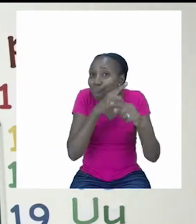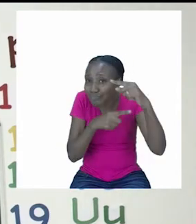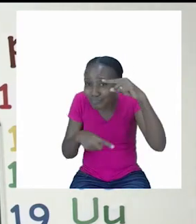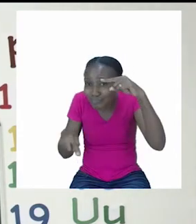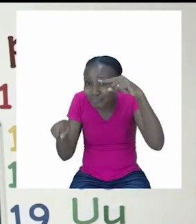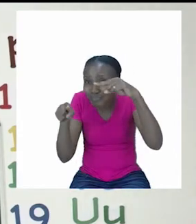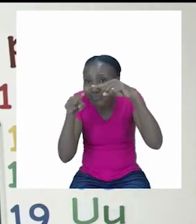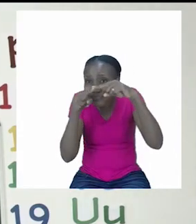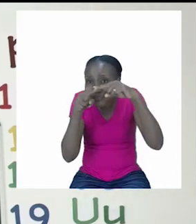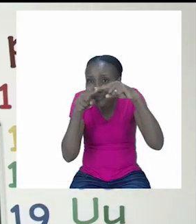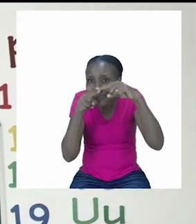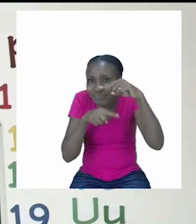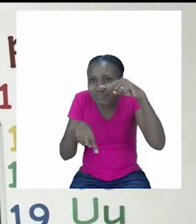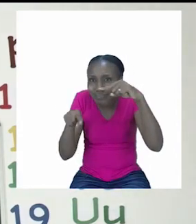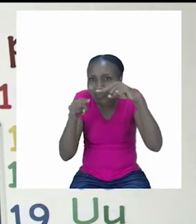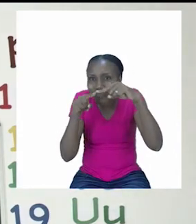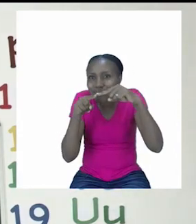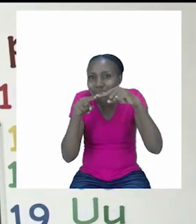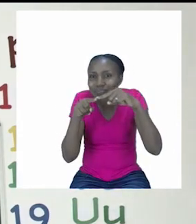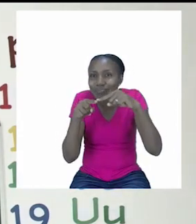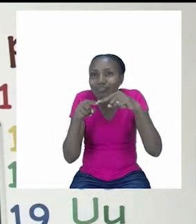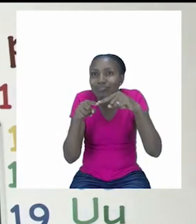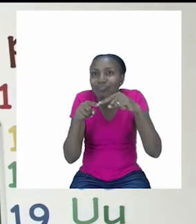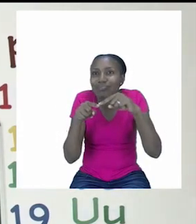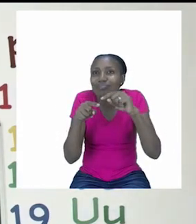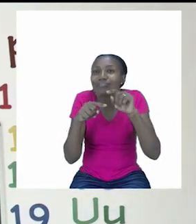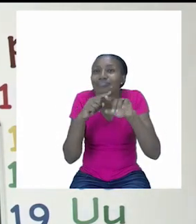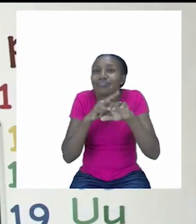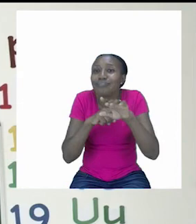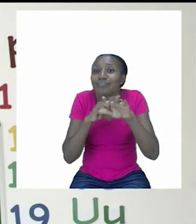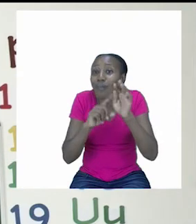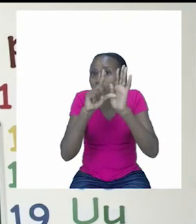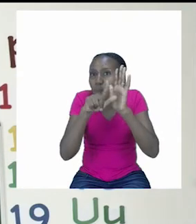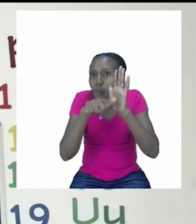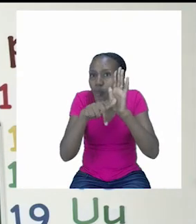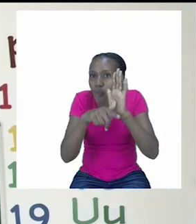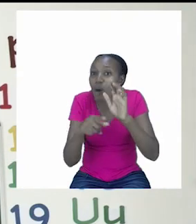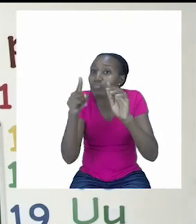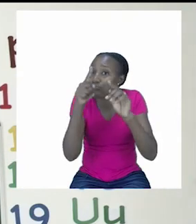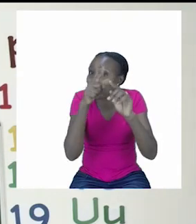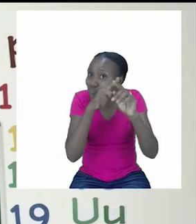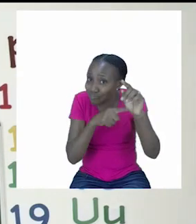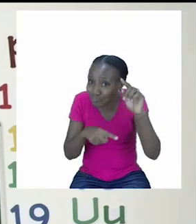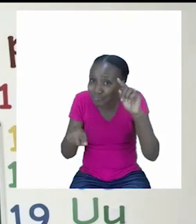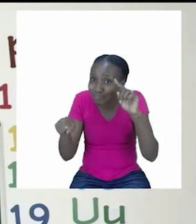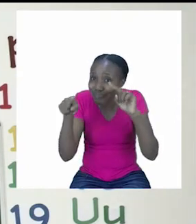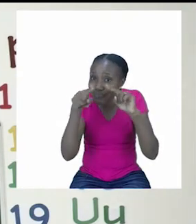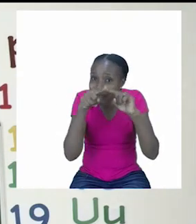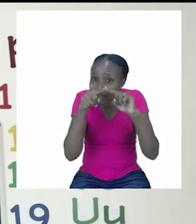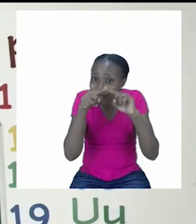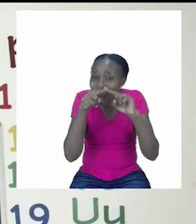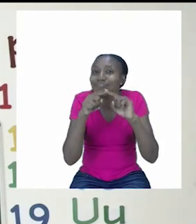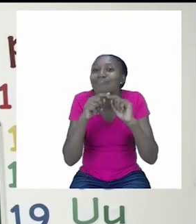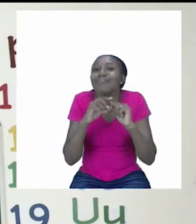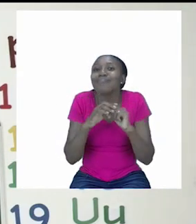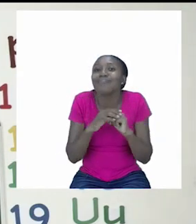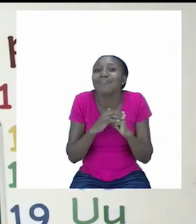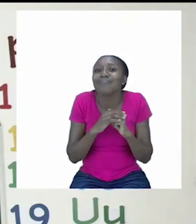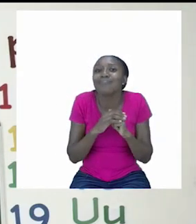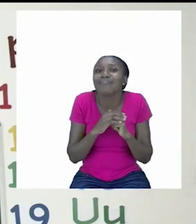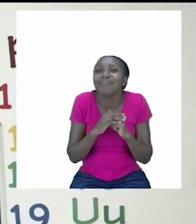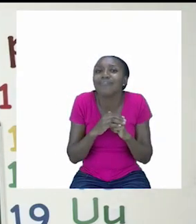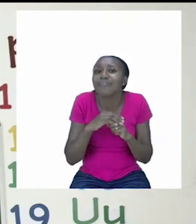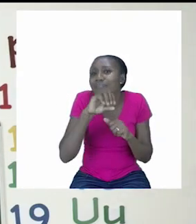circle. And our clock, which helps us tell time, is also a circle. But there are